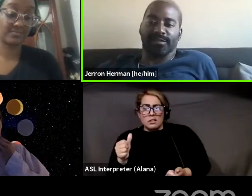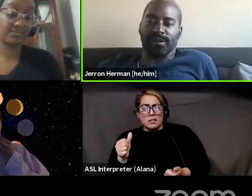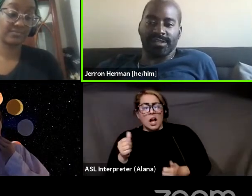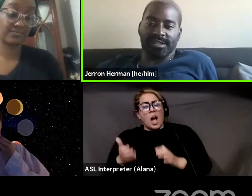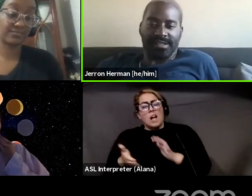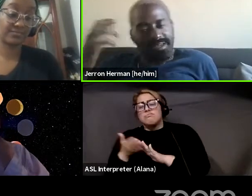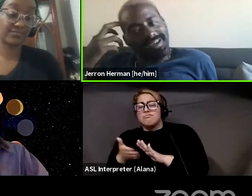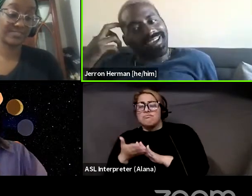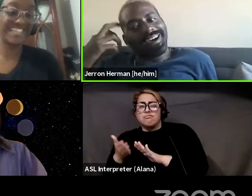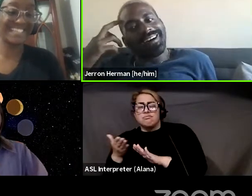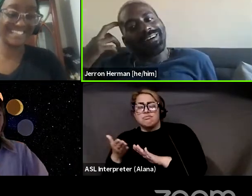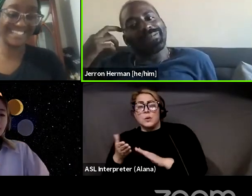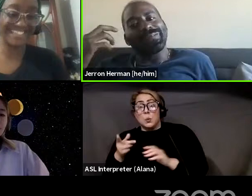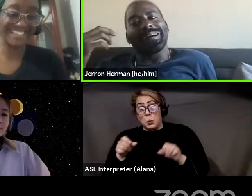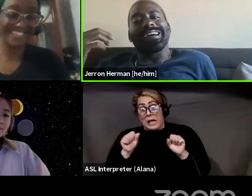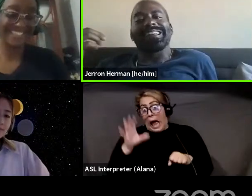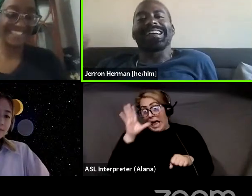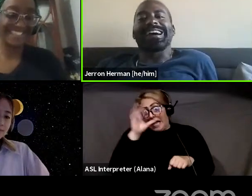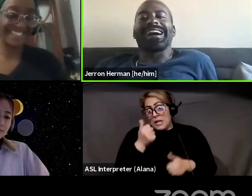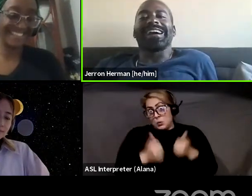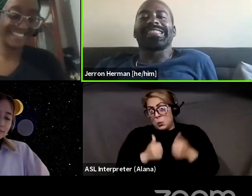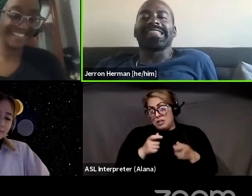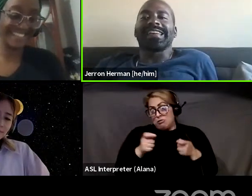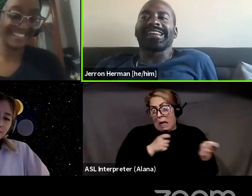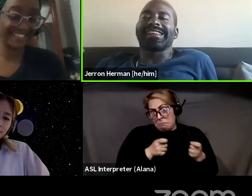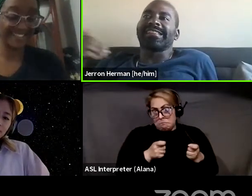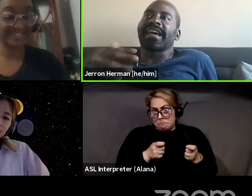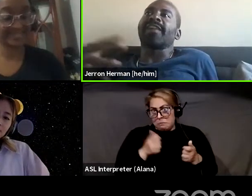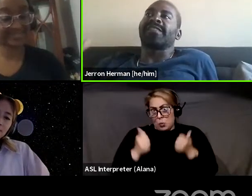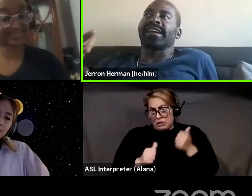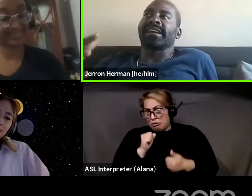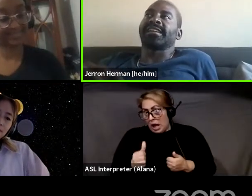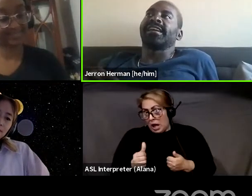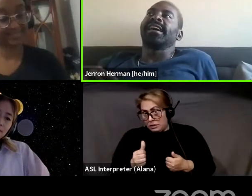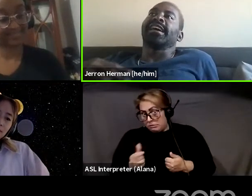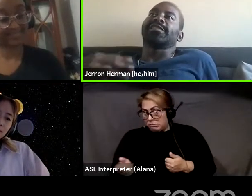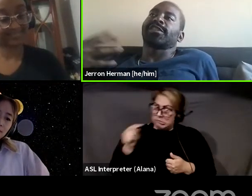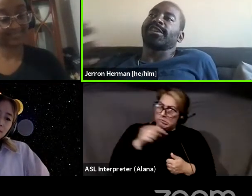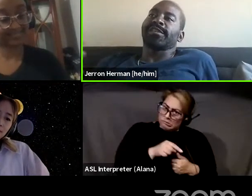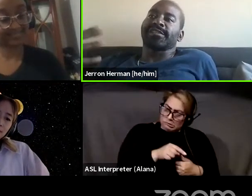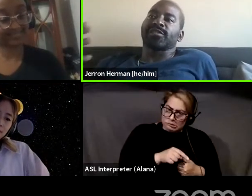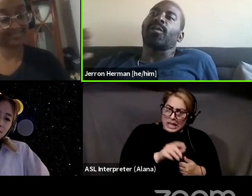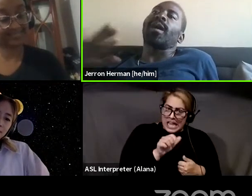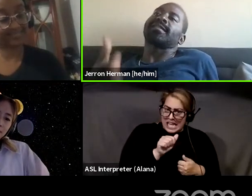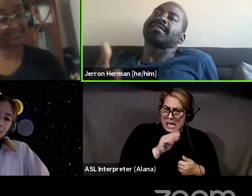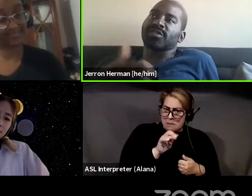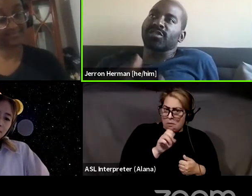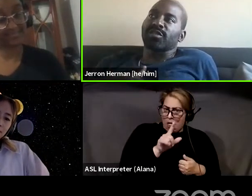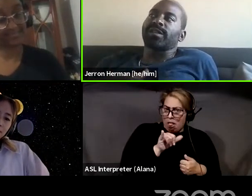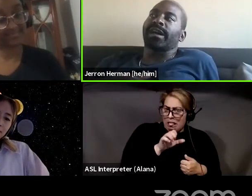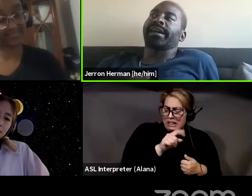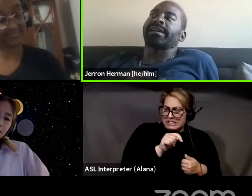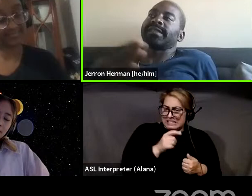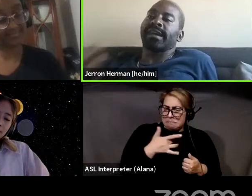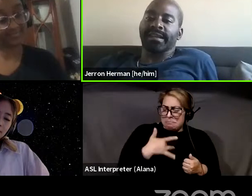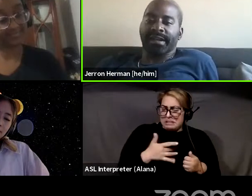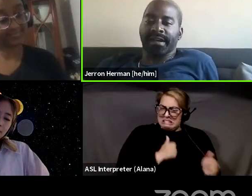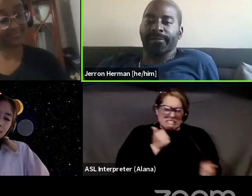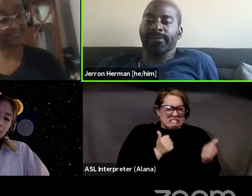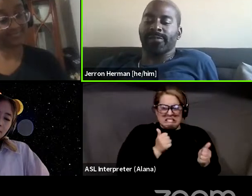10 guesses which. But I think in that vein, it's a curious quest to